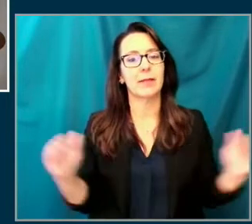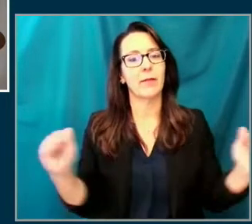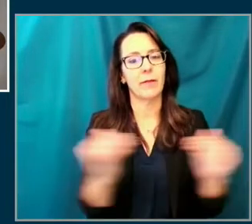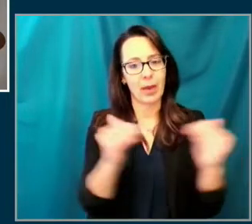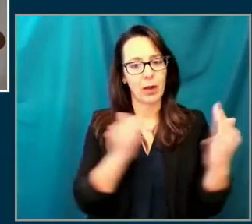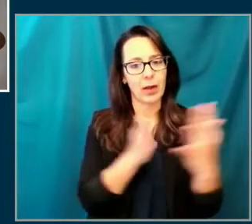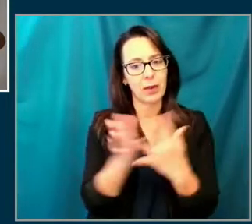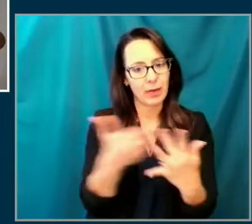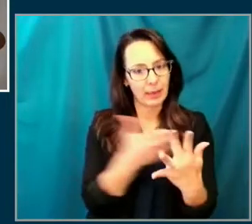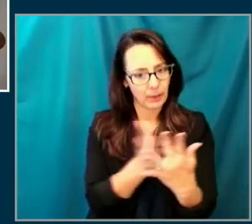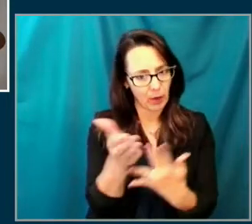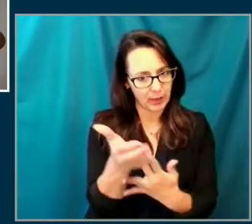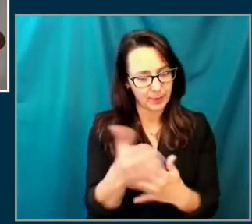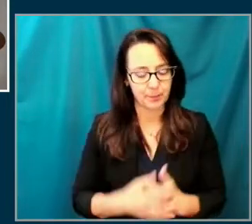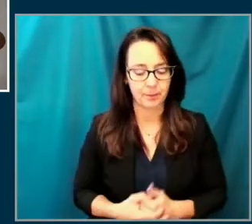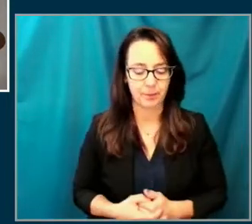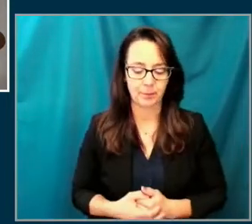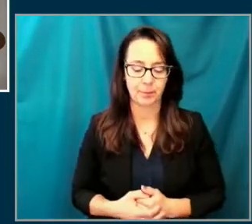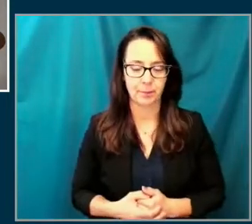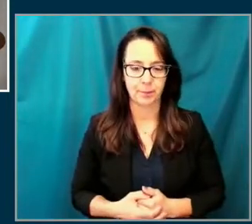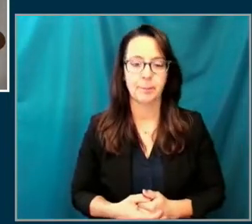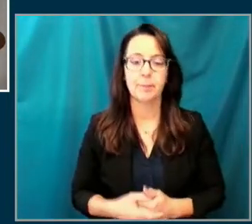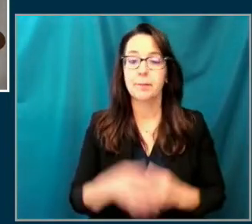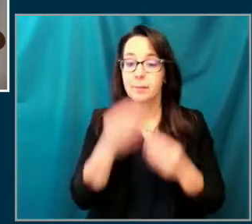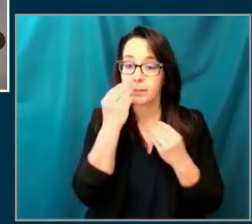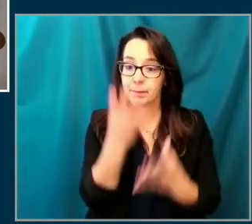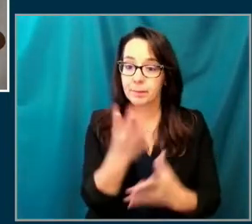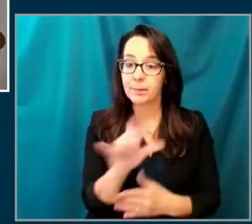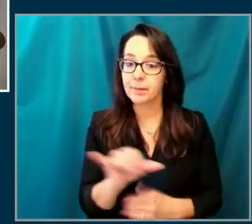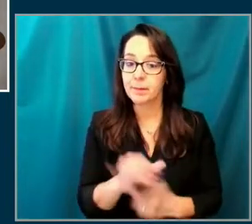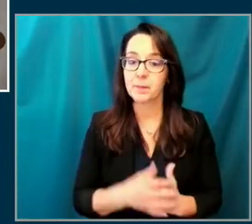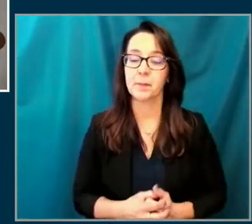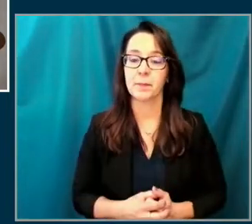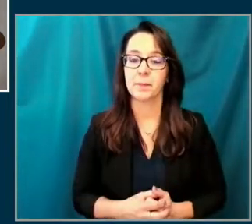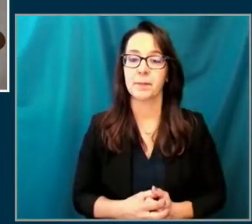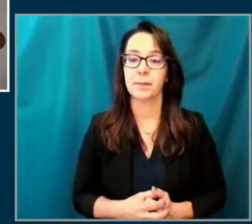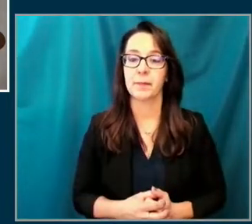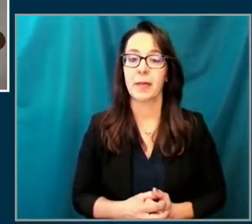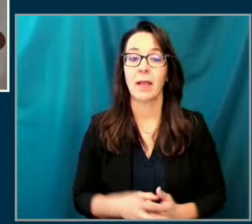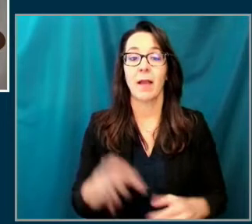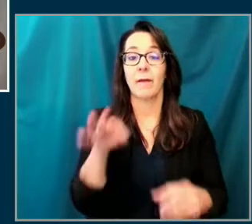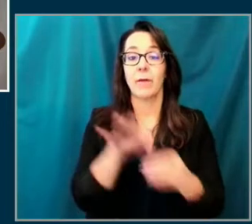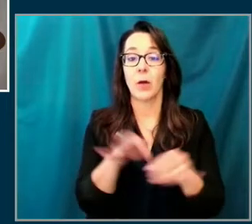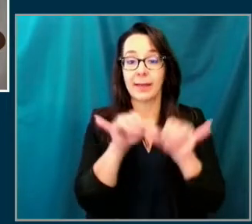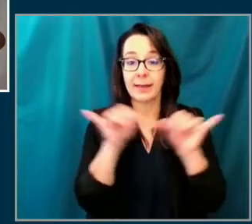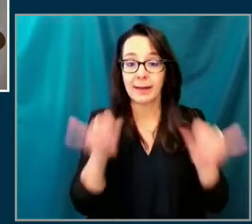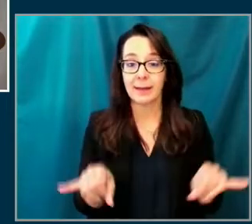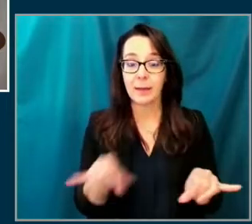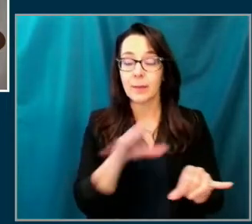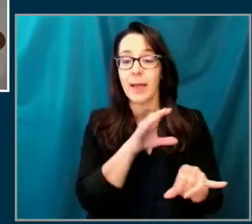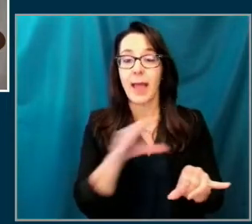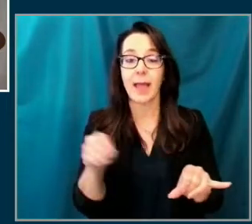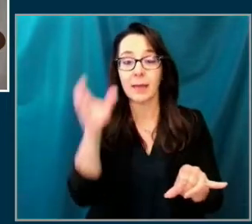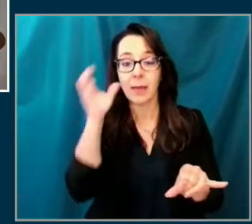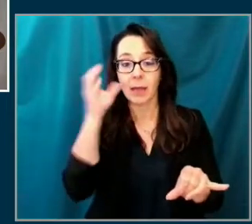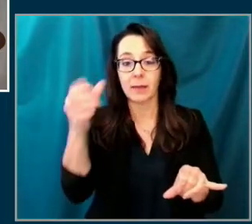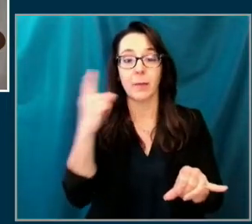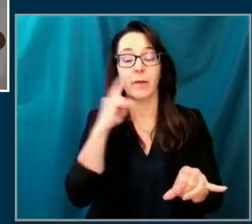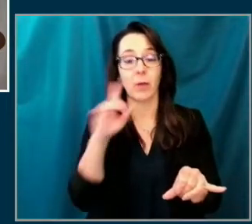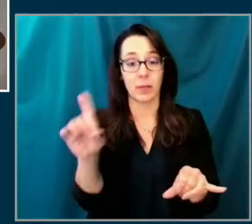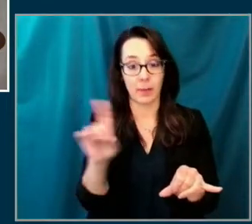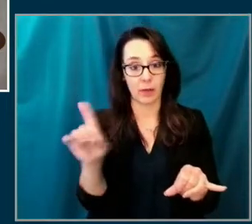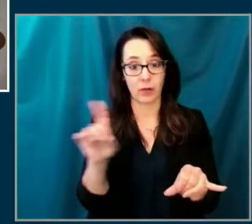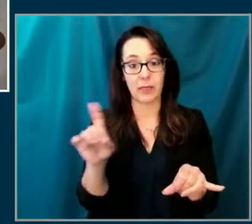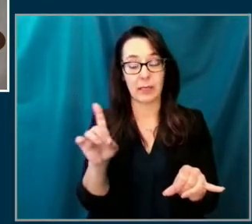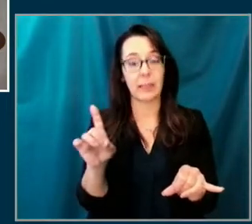I have to let you know, in addition to all of that, that the voting system and the concept of democracy is at stake across this